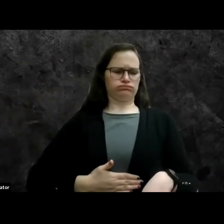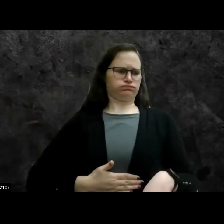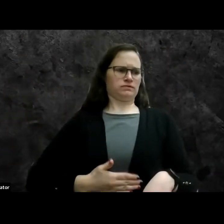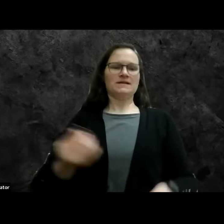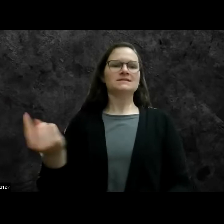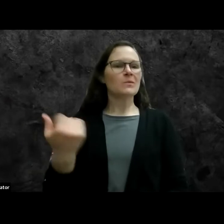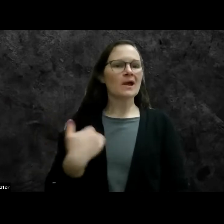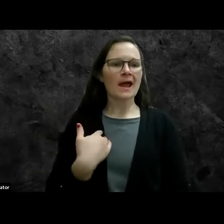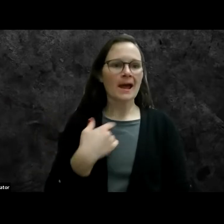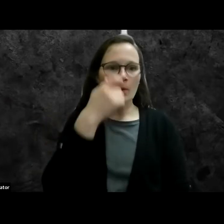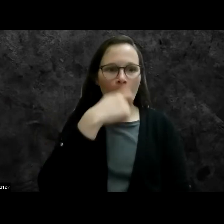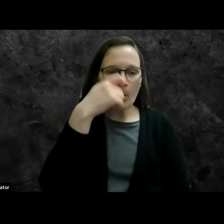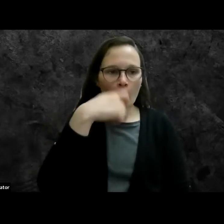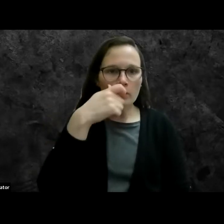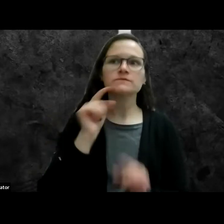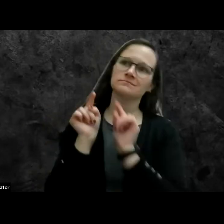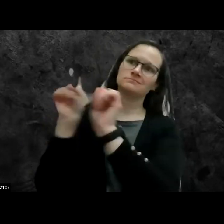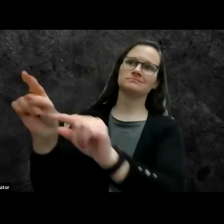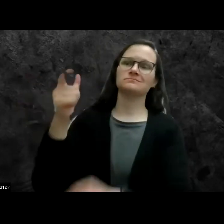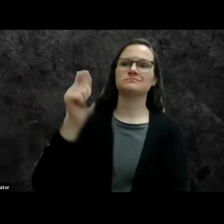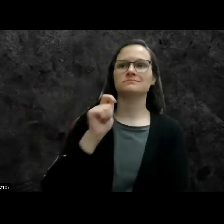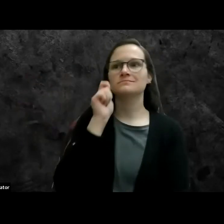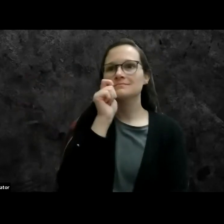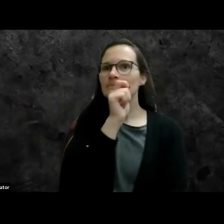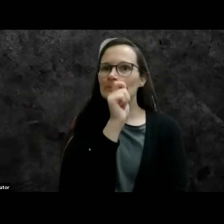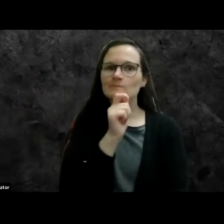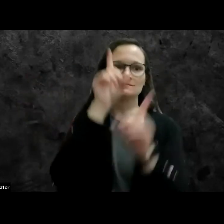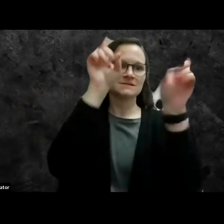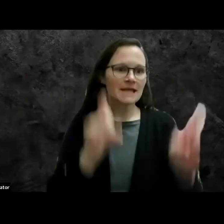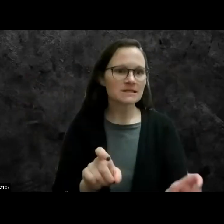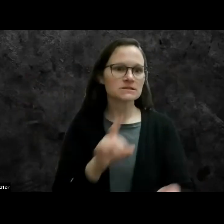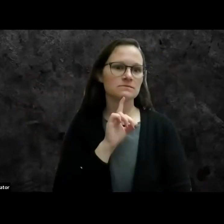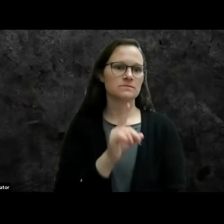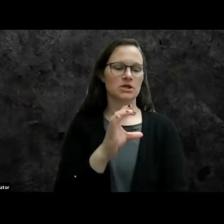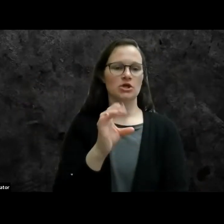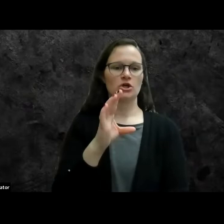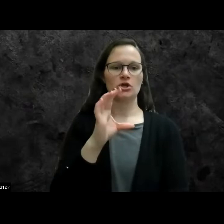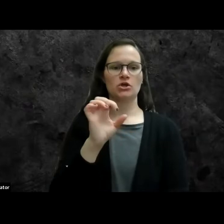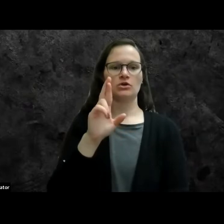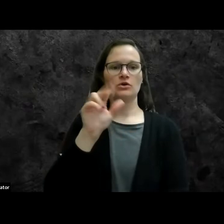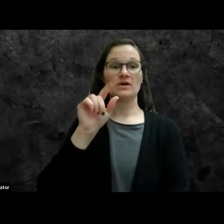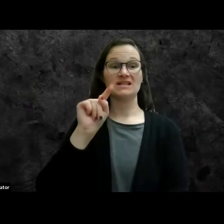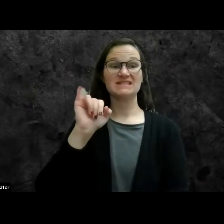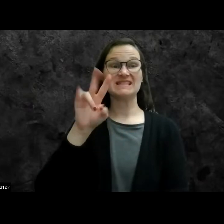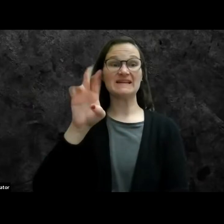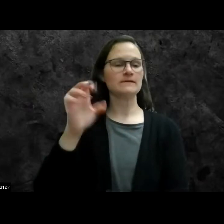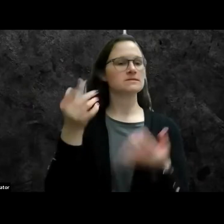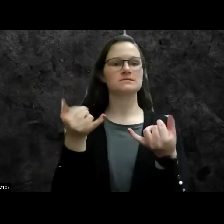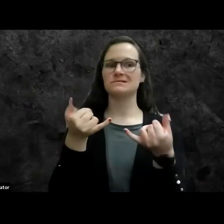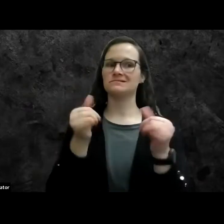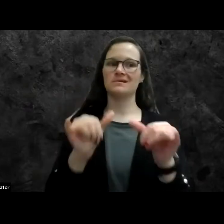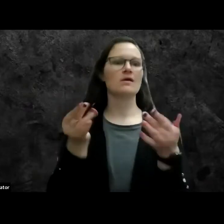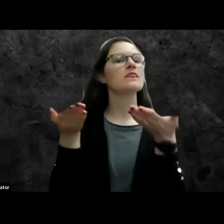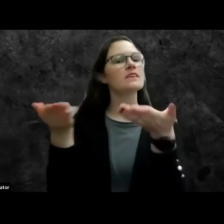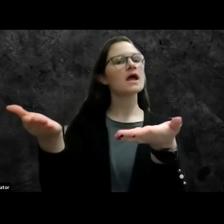cold, but he wasn't sure, so we went and got tested. Please go get tested. Curative's still out there in the parking lot on the main campus. It's at